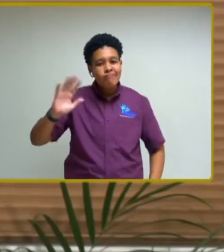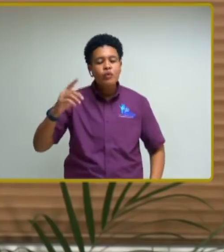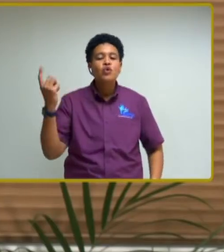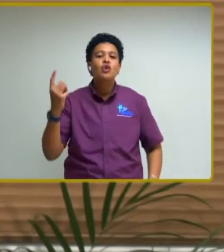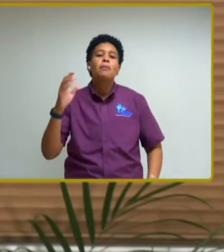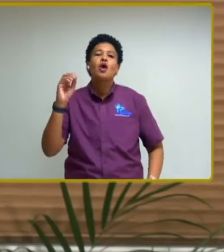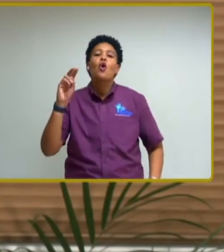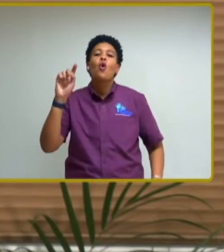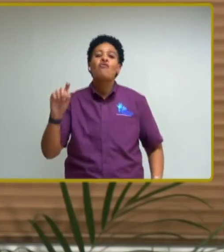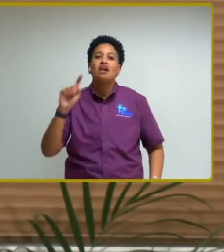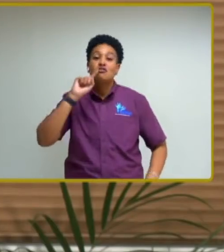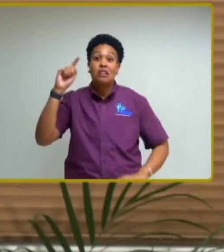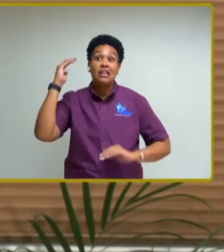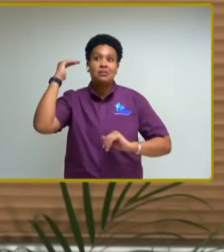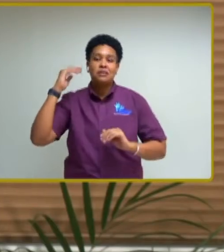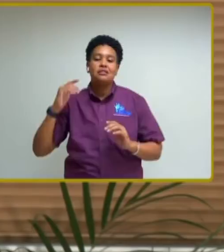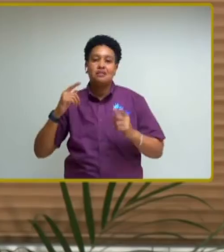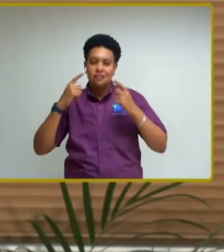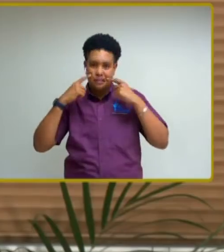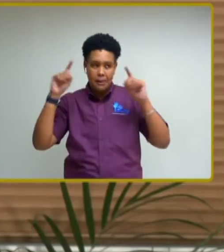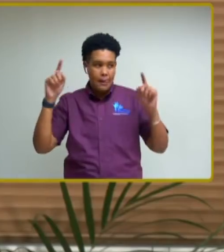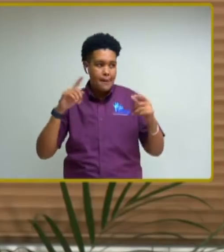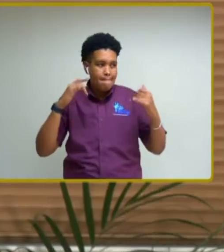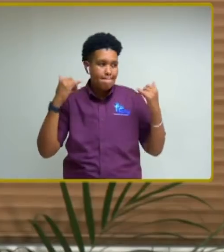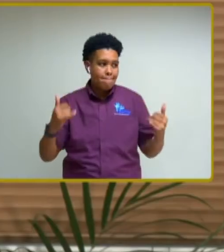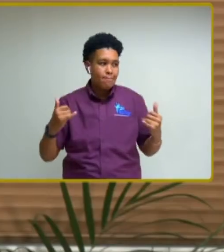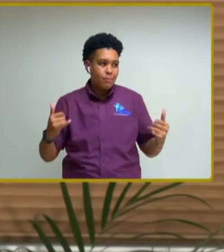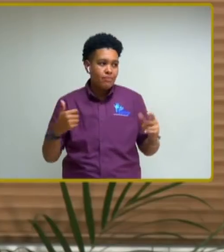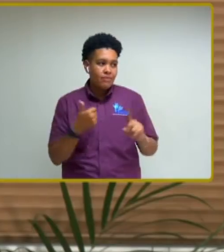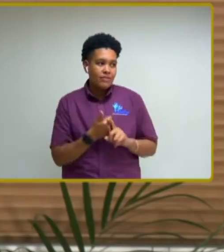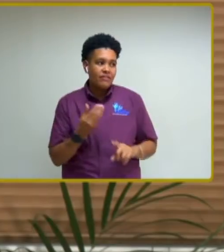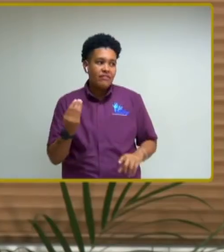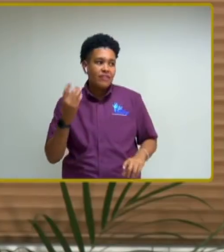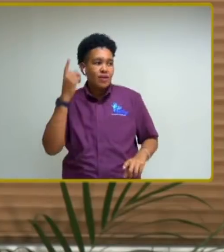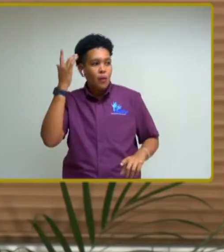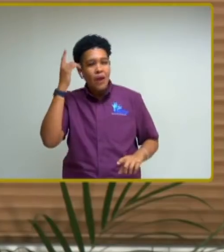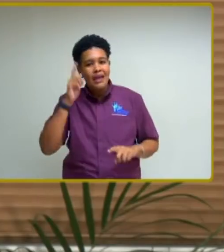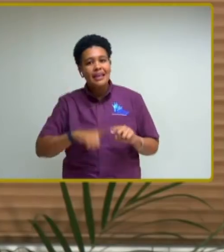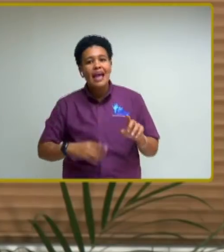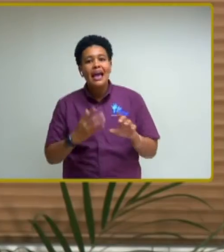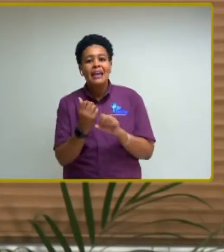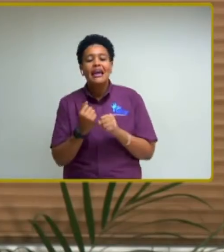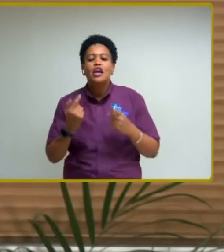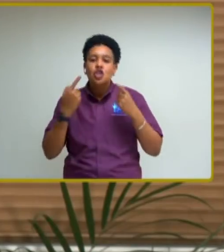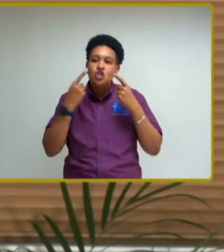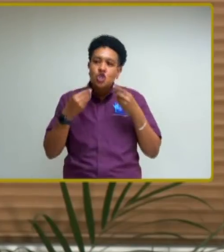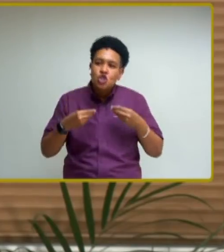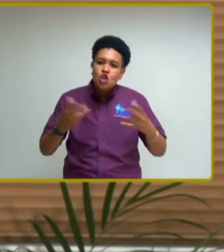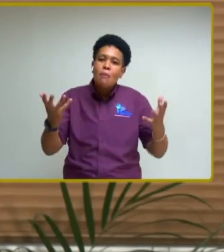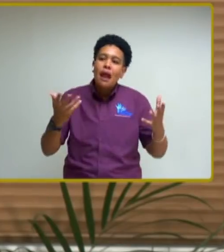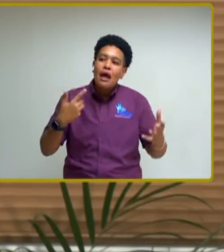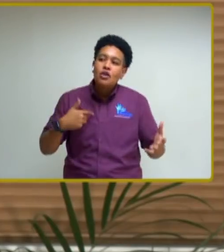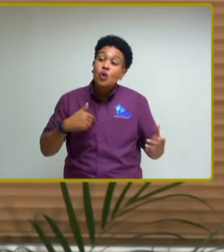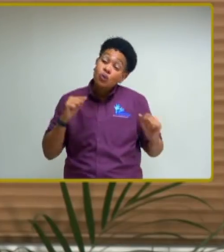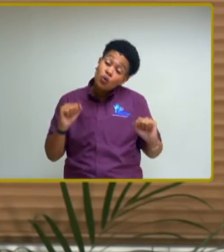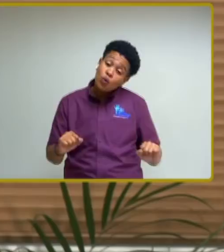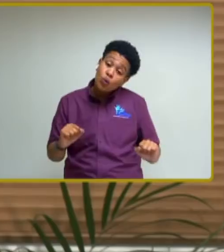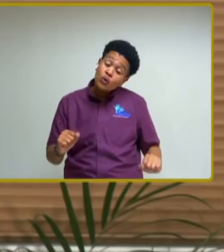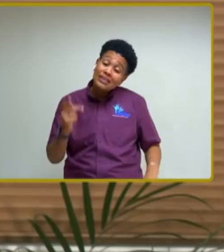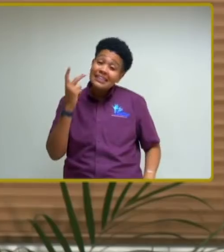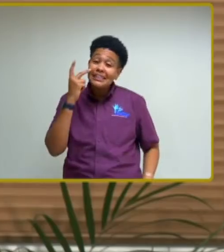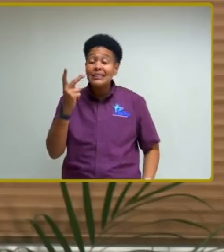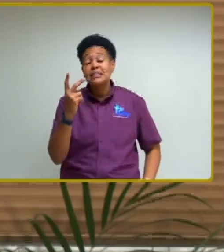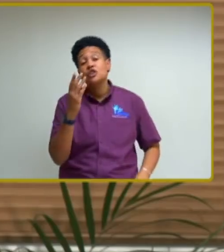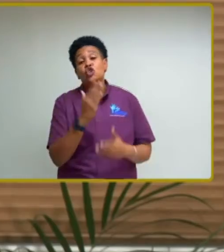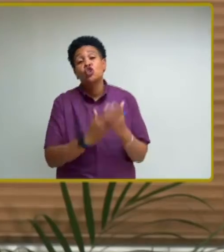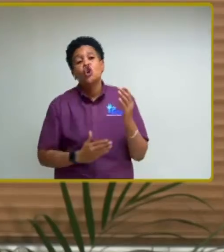intended to achieve, but now has become a victim of because they can't get the supplies. So we could see